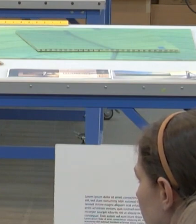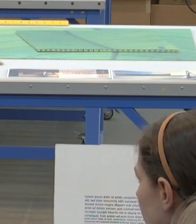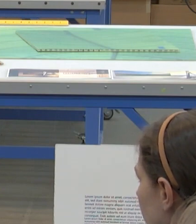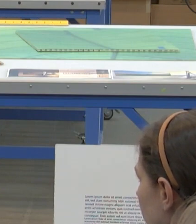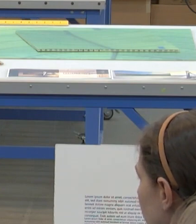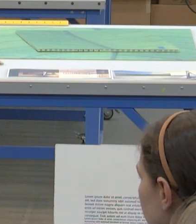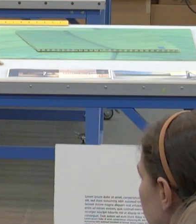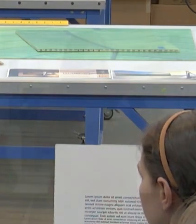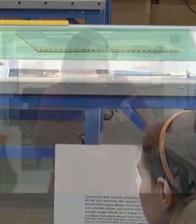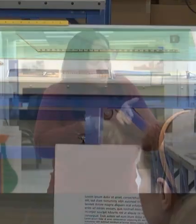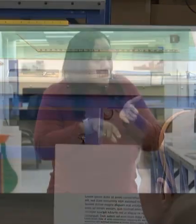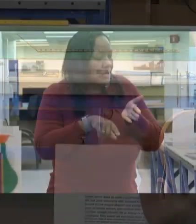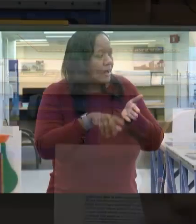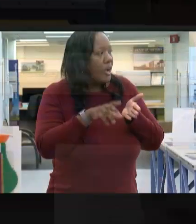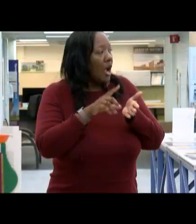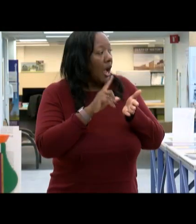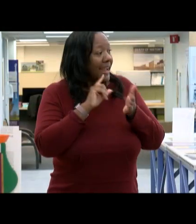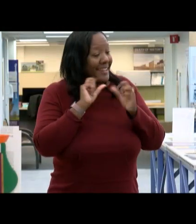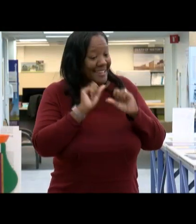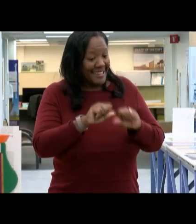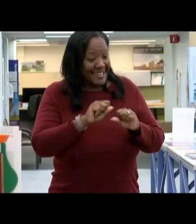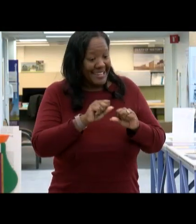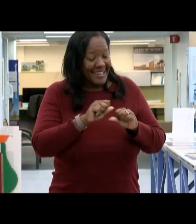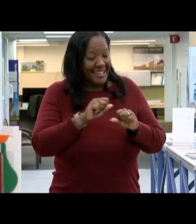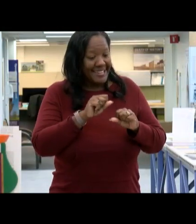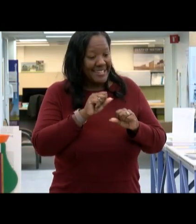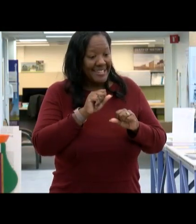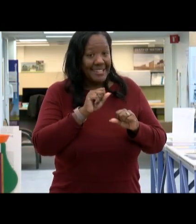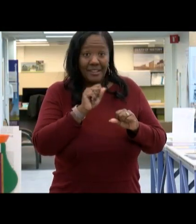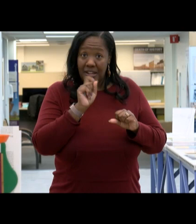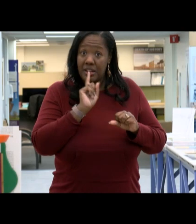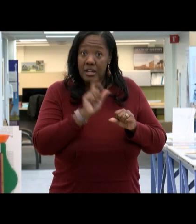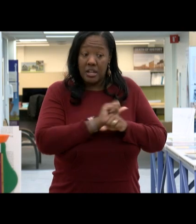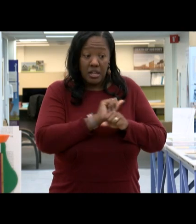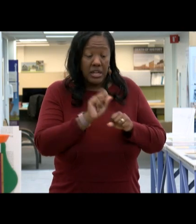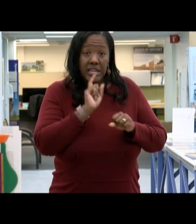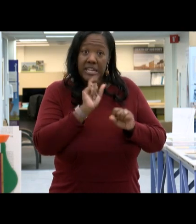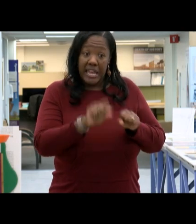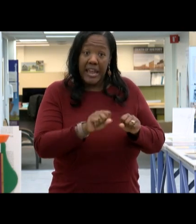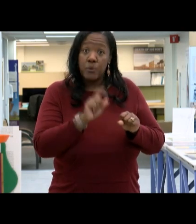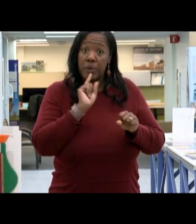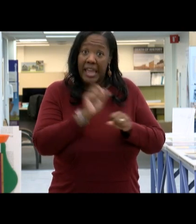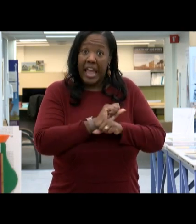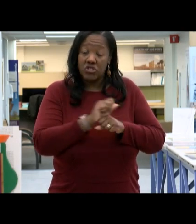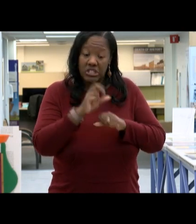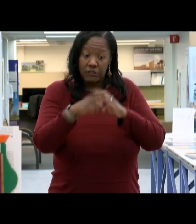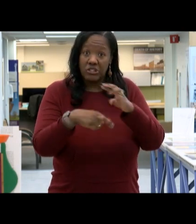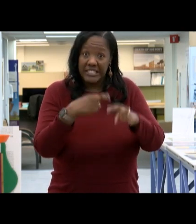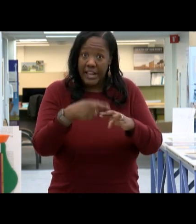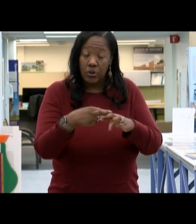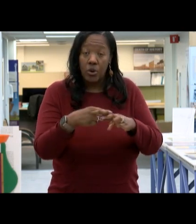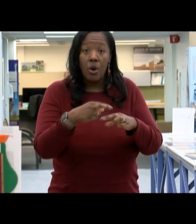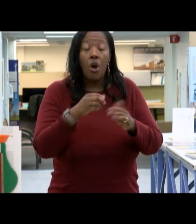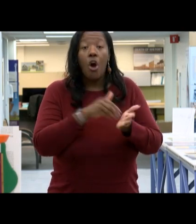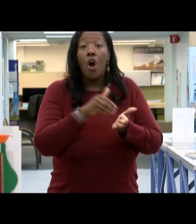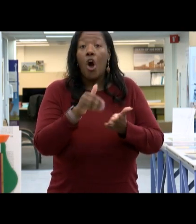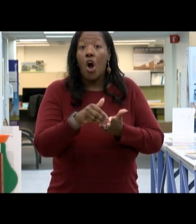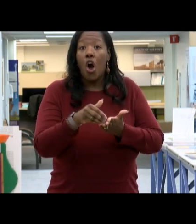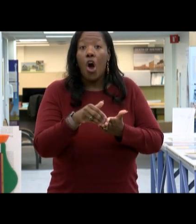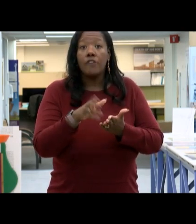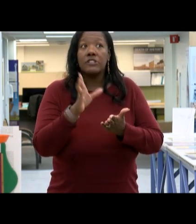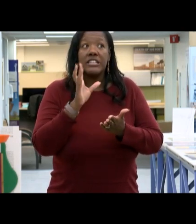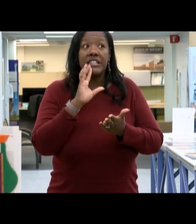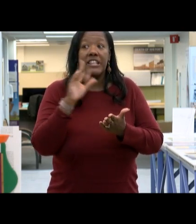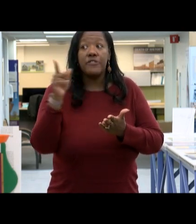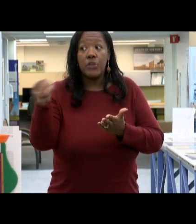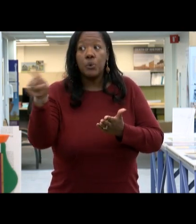really recyclable in the sense that who's going to take them? Where's it actually going to get recycled? And quite often those sources want large volumes